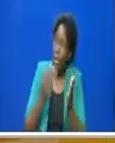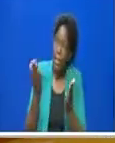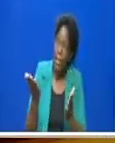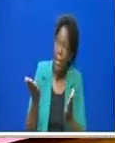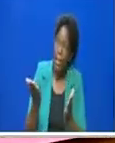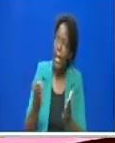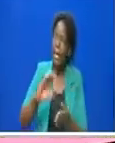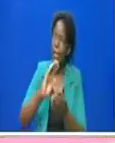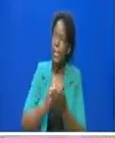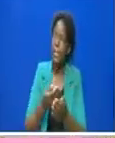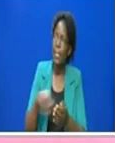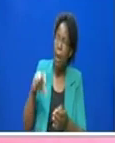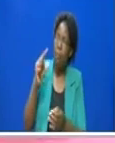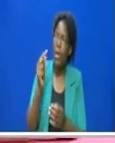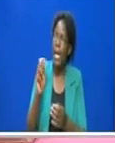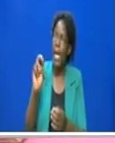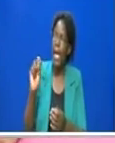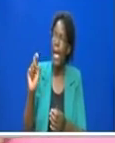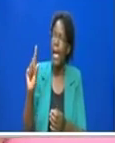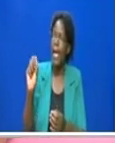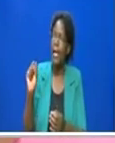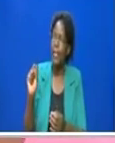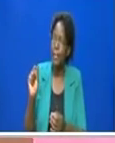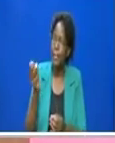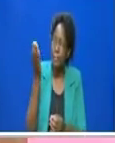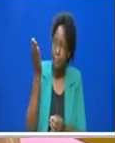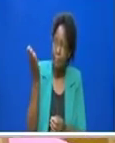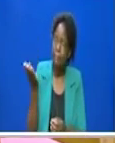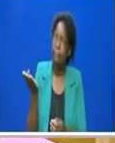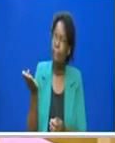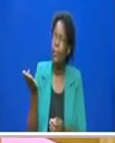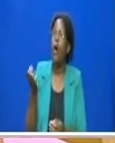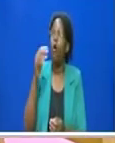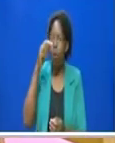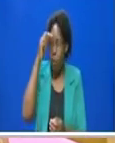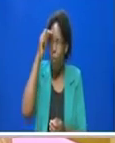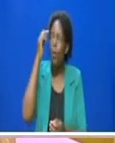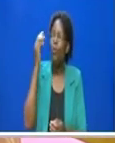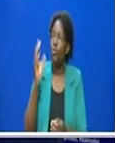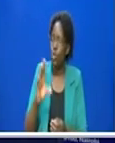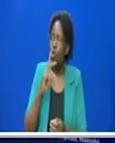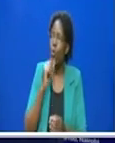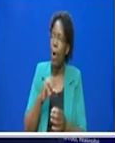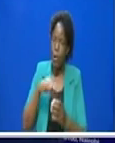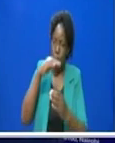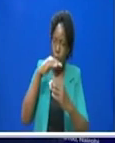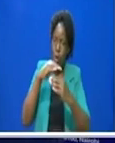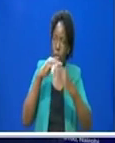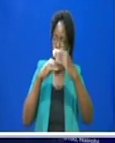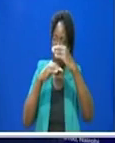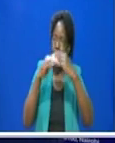some nails. Some nails. These are nails. Yes. Nails. Oh, because you want to construct this device first.